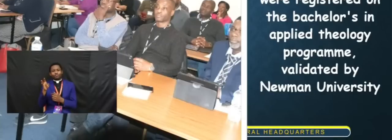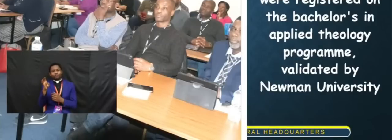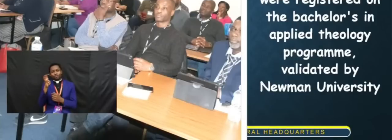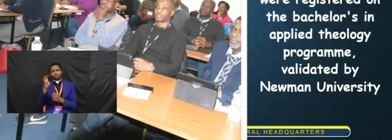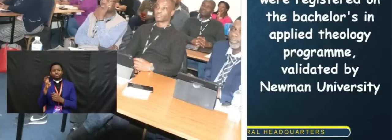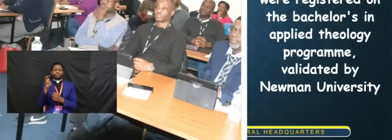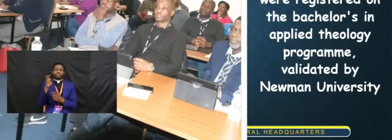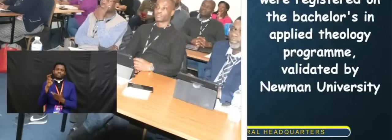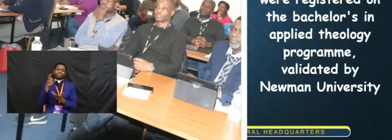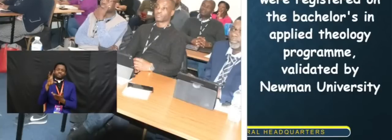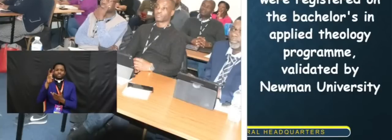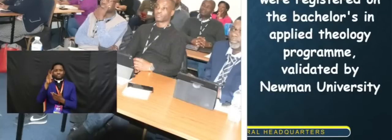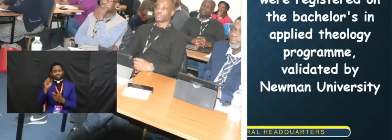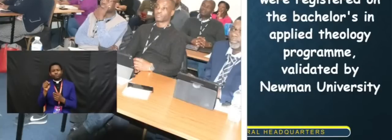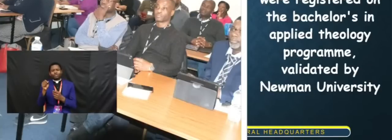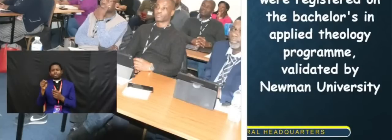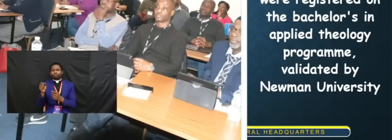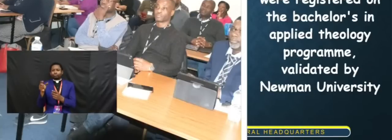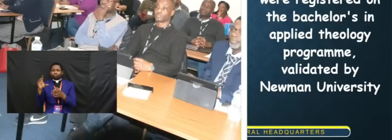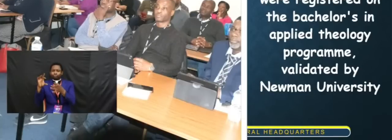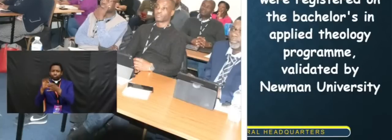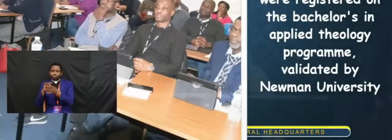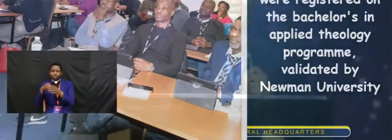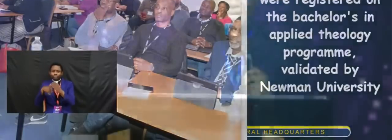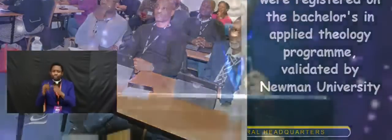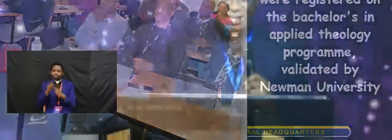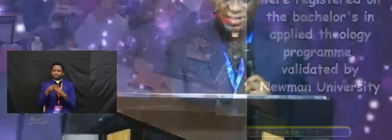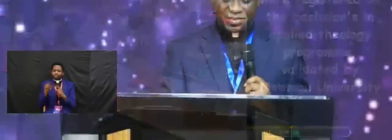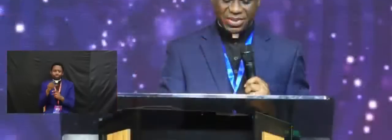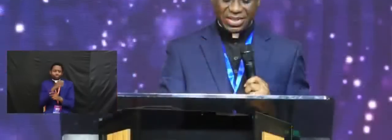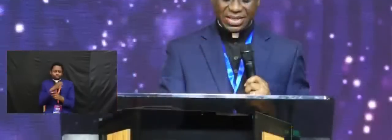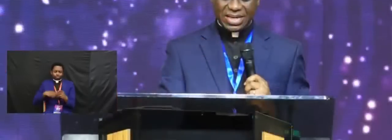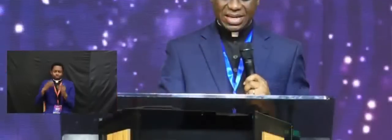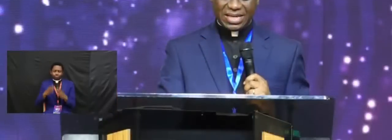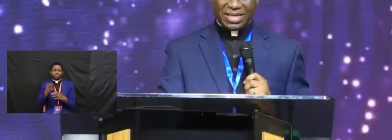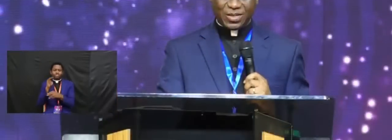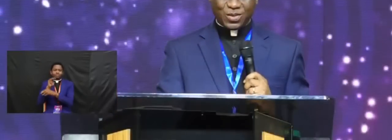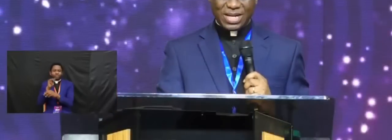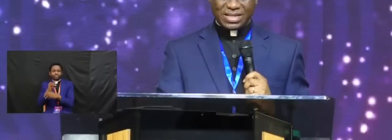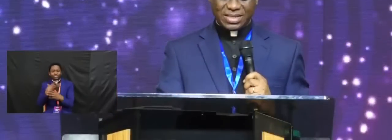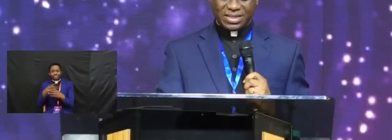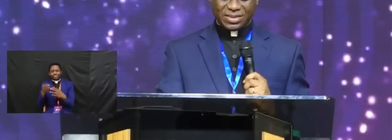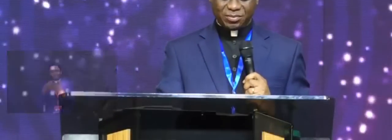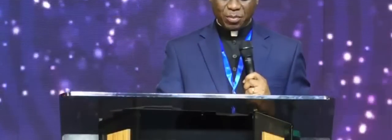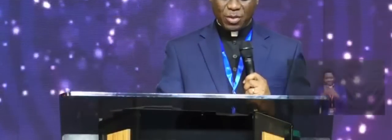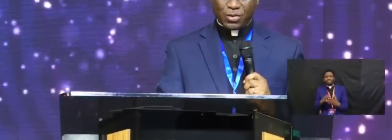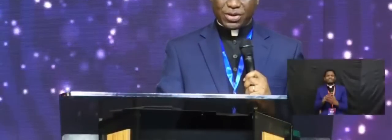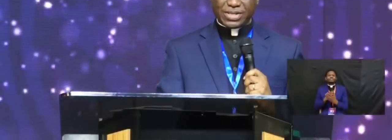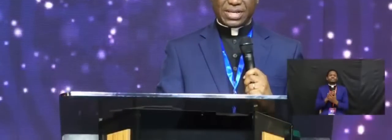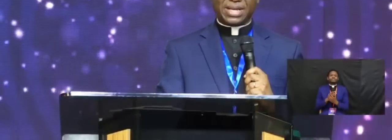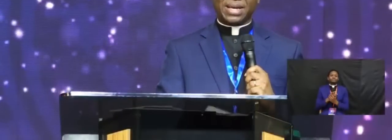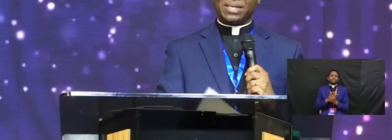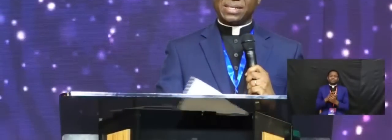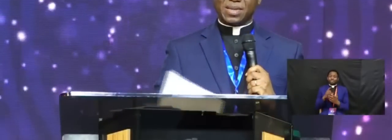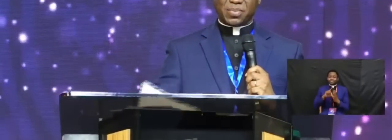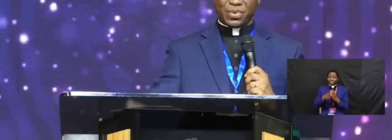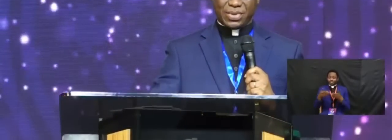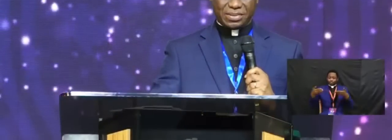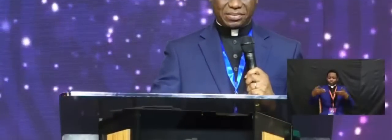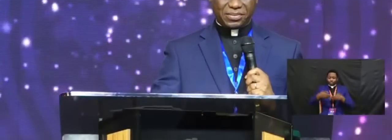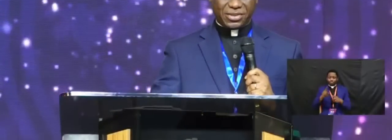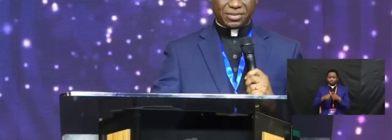NCF validated certificate in Christian ministry and leadership and introduction to Christian